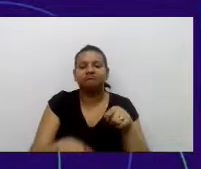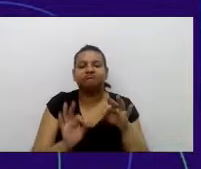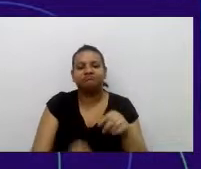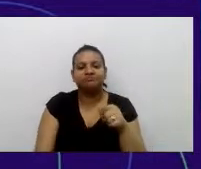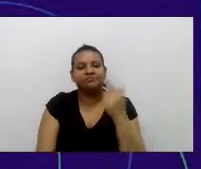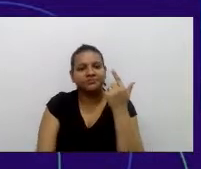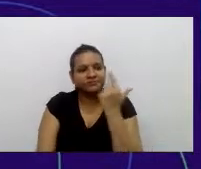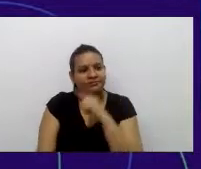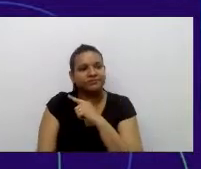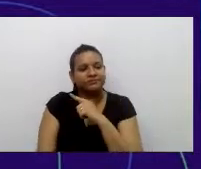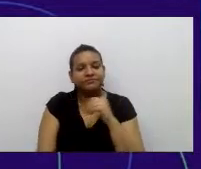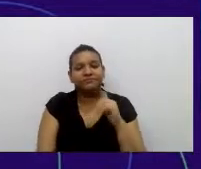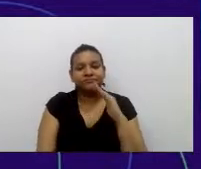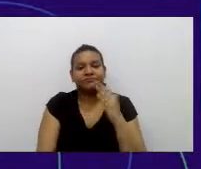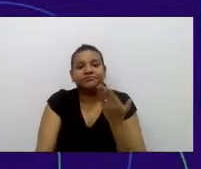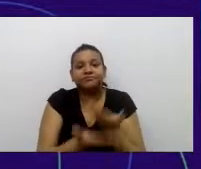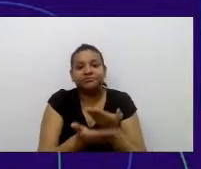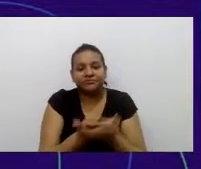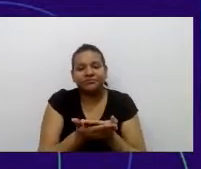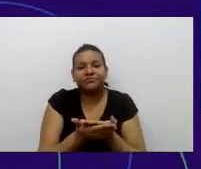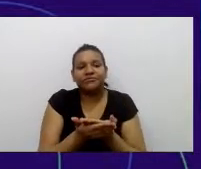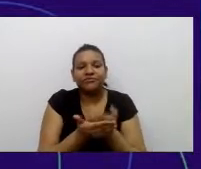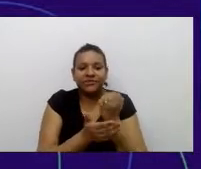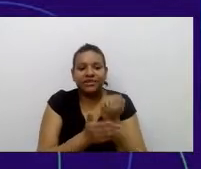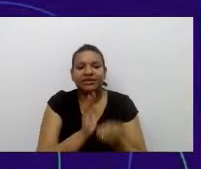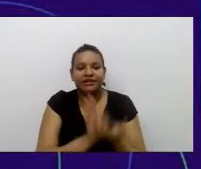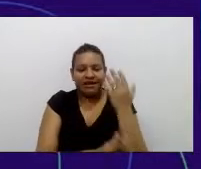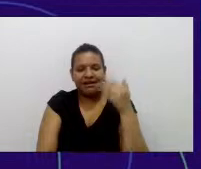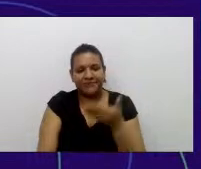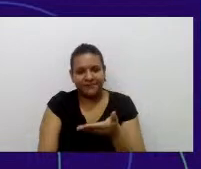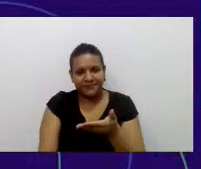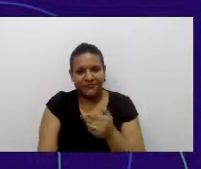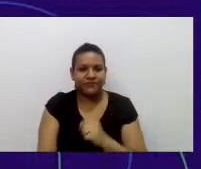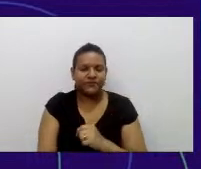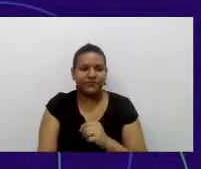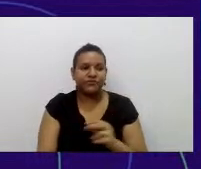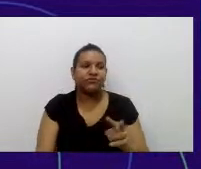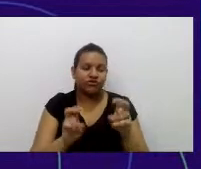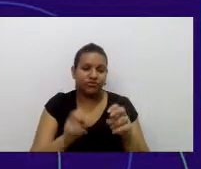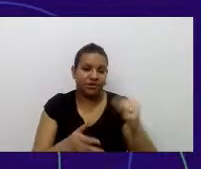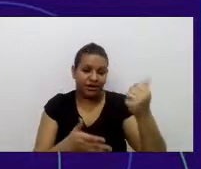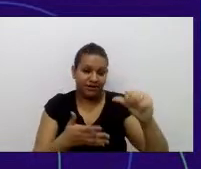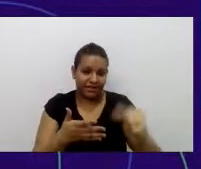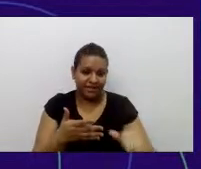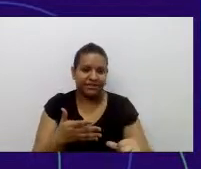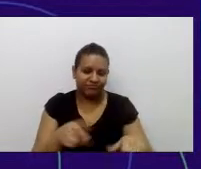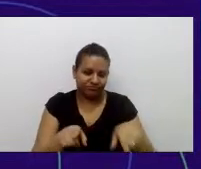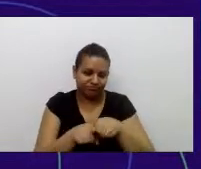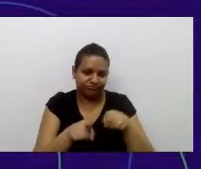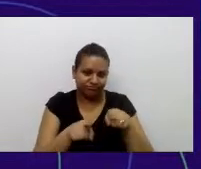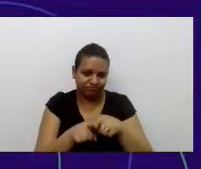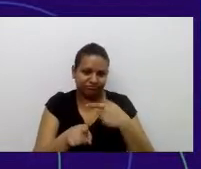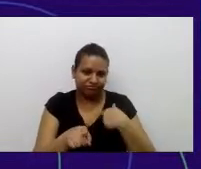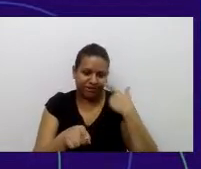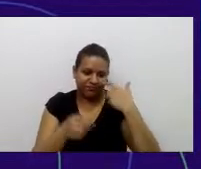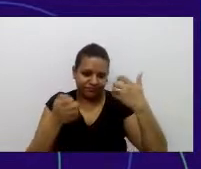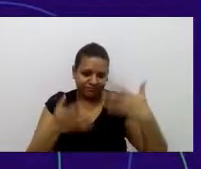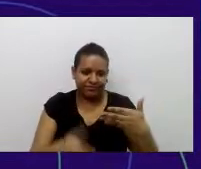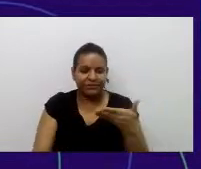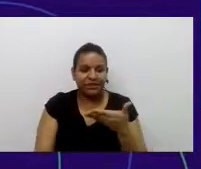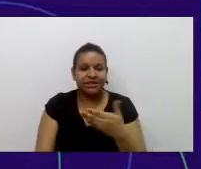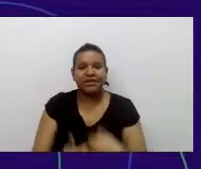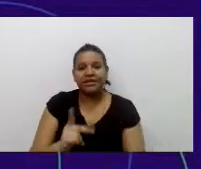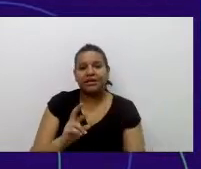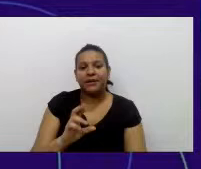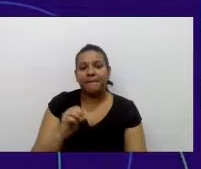of assessment, which is the other point I mentioned, so here's the prompt. I wanted to assess something in pronunciation, right?